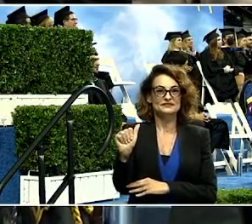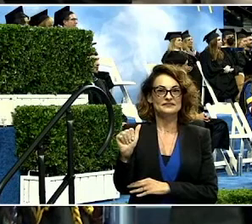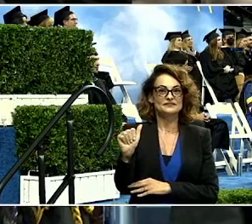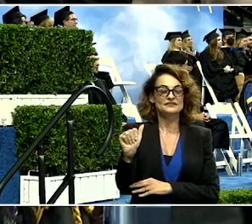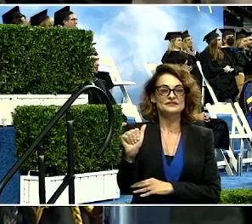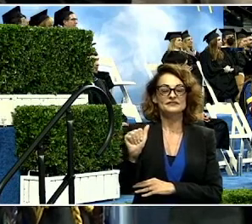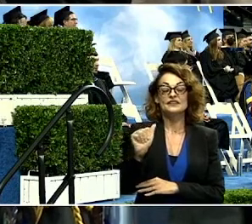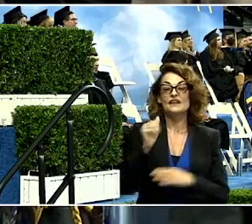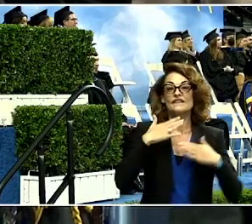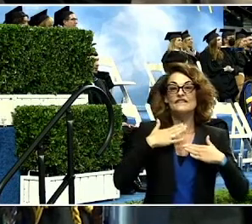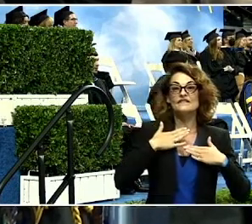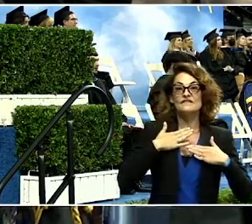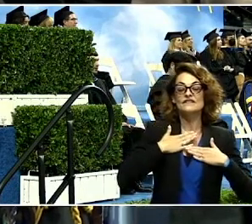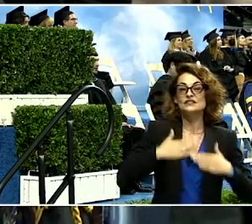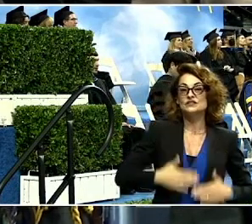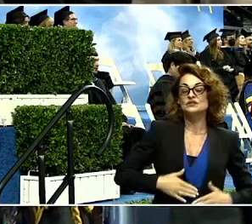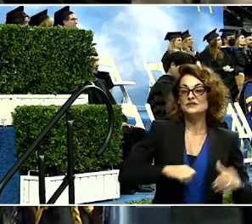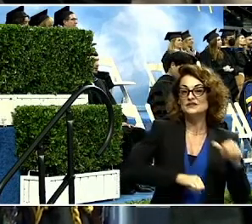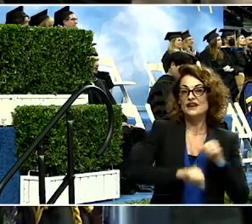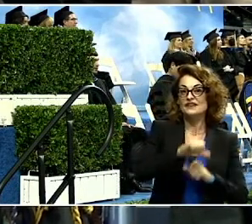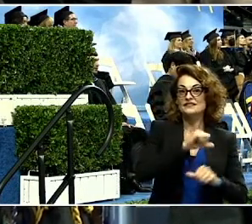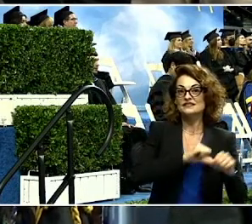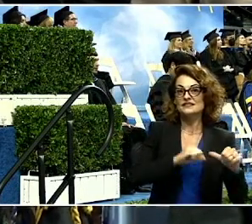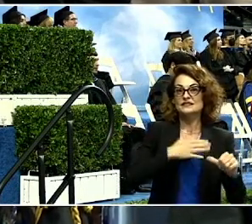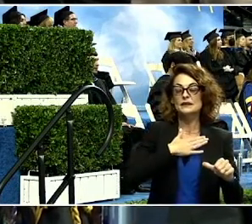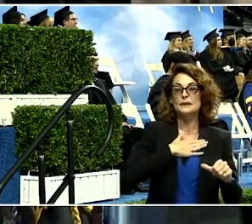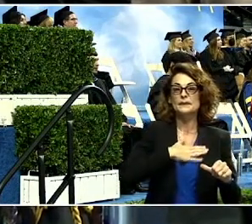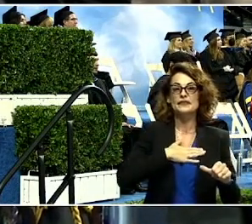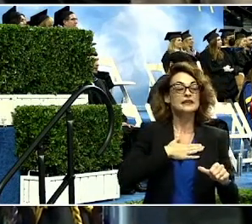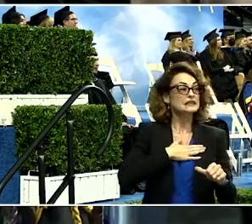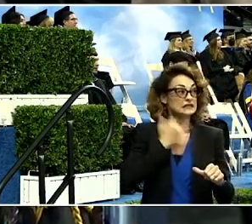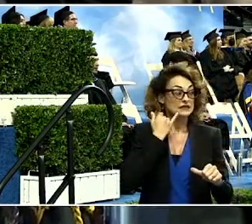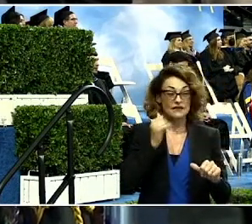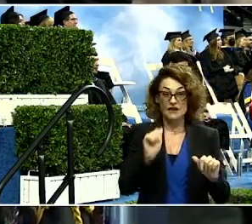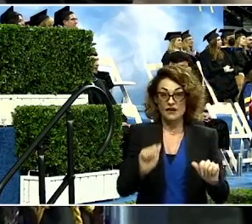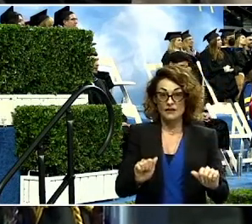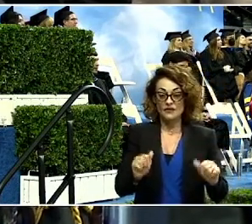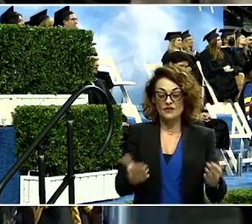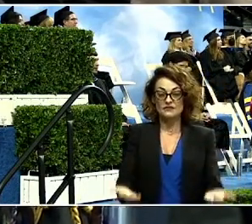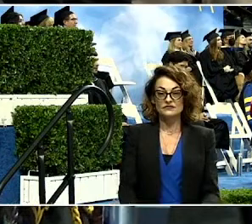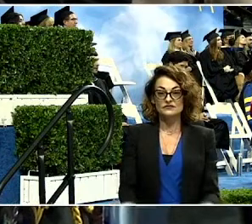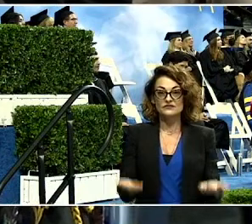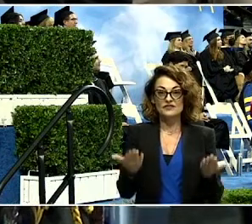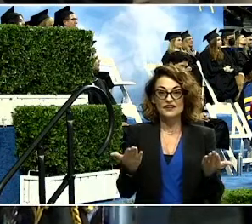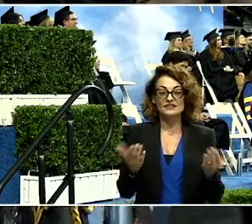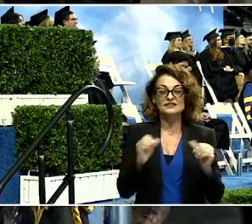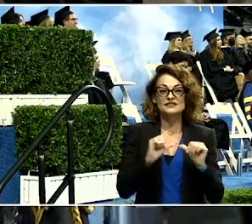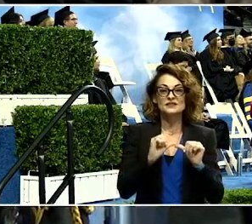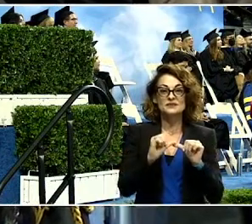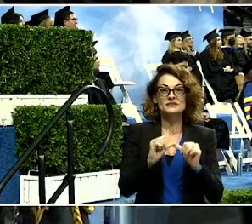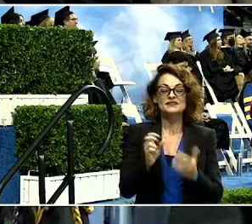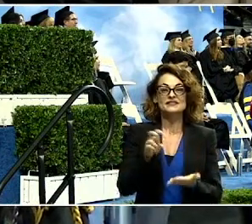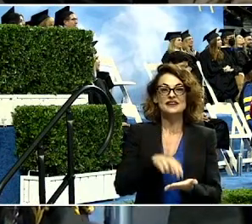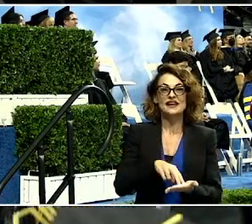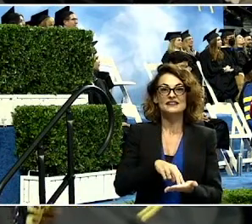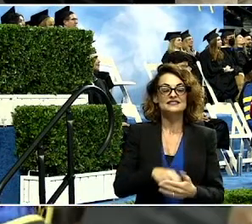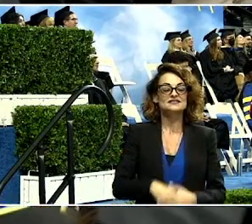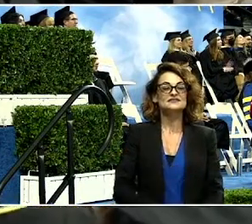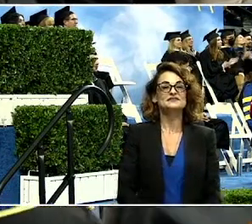of Physical Sciences please raise if you're able and remain standing.